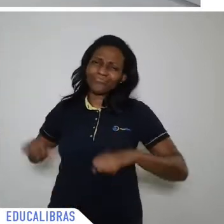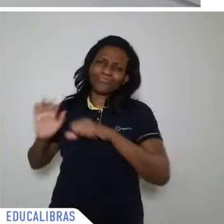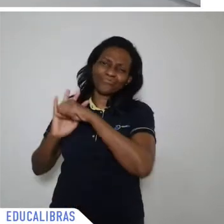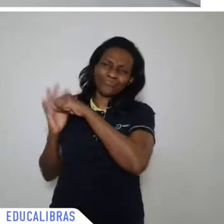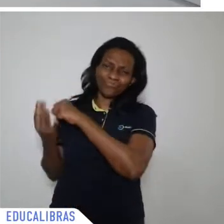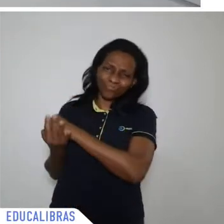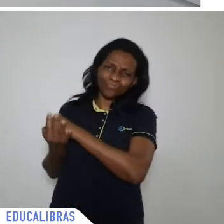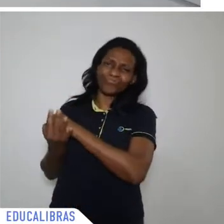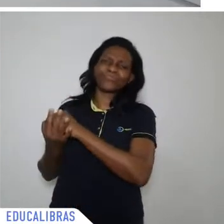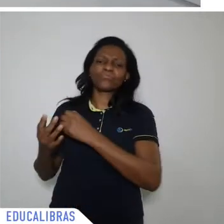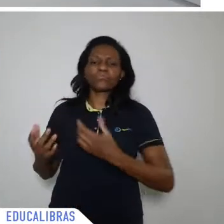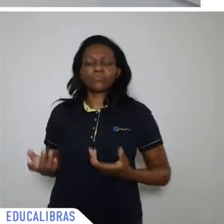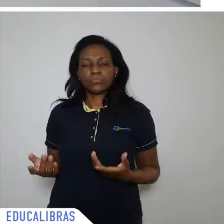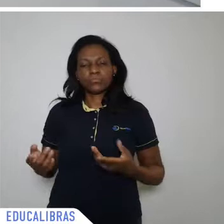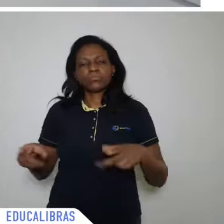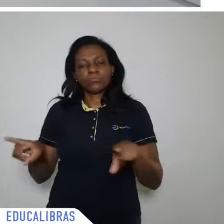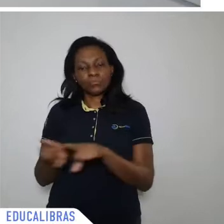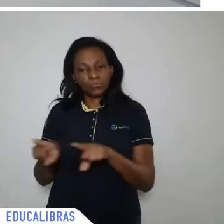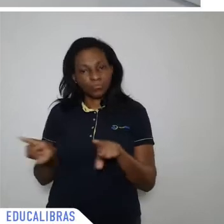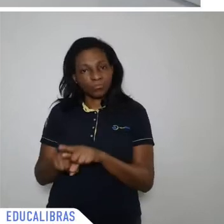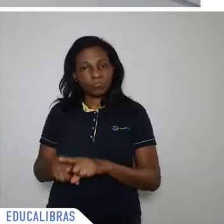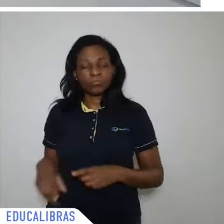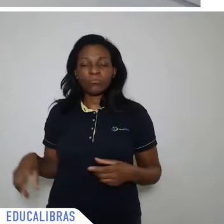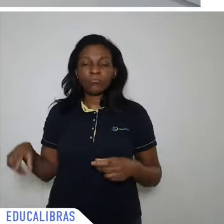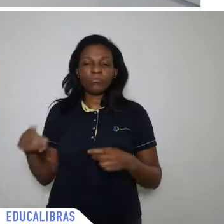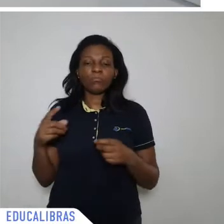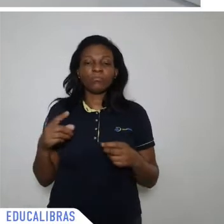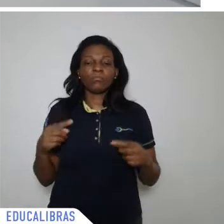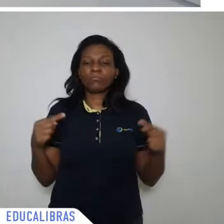these lessons up beyond the COVID-19.